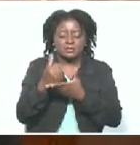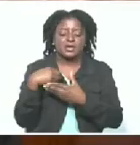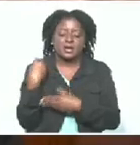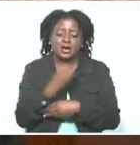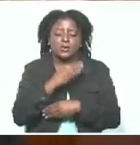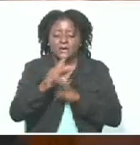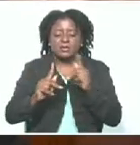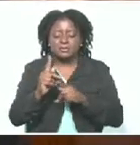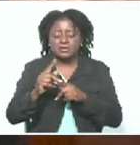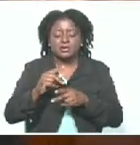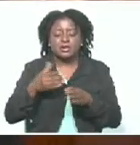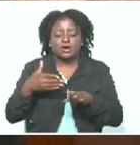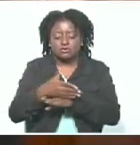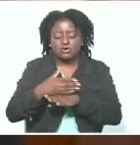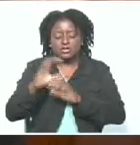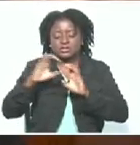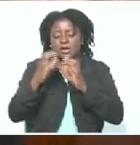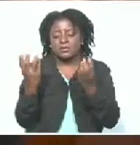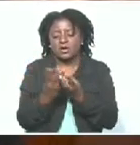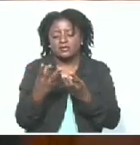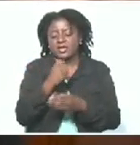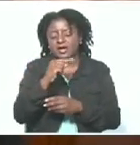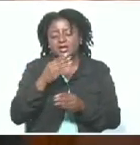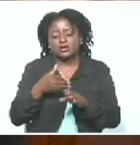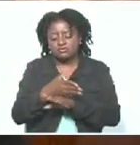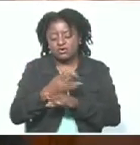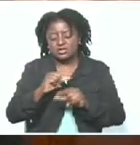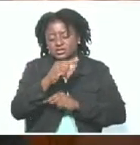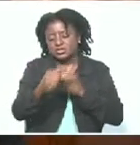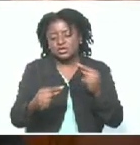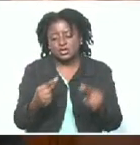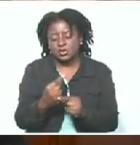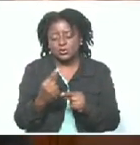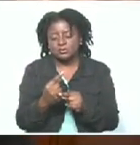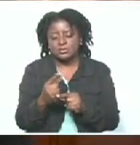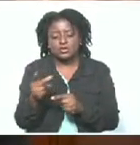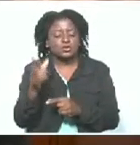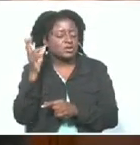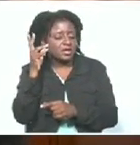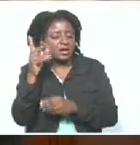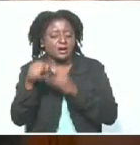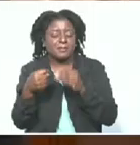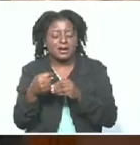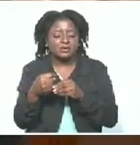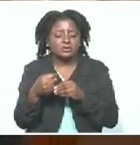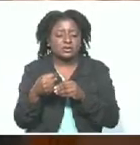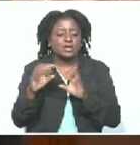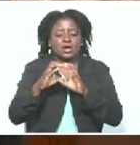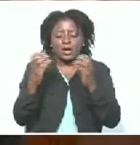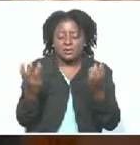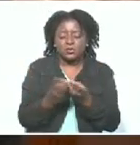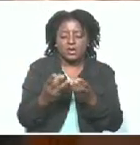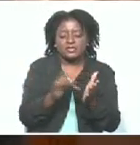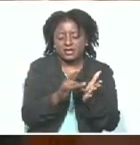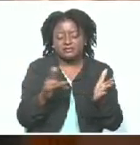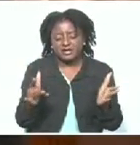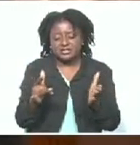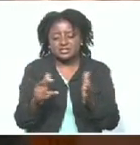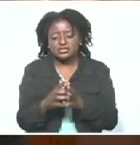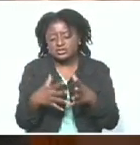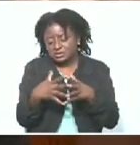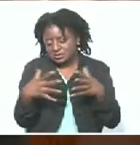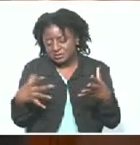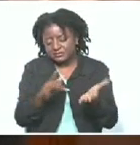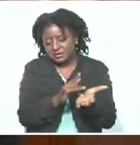across the globe. This Commonwealth advantage, is you're going to hear about it over and over again. A significant Commonwealth